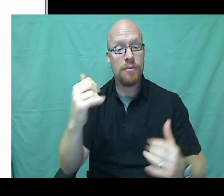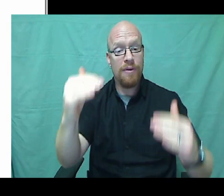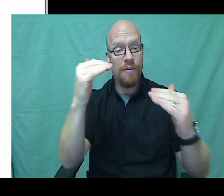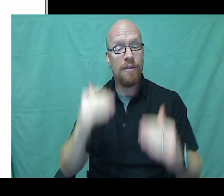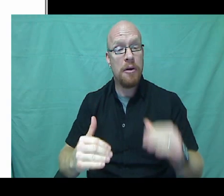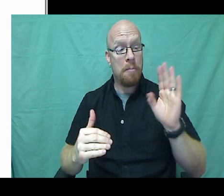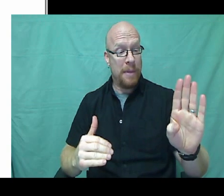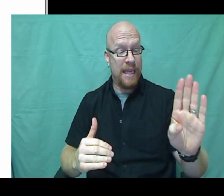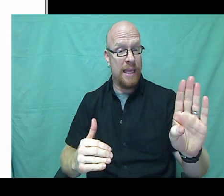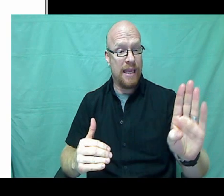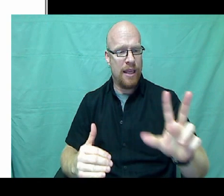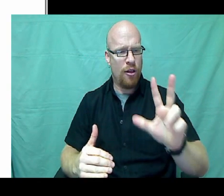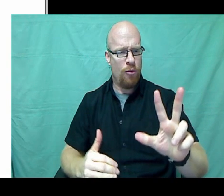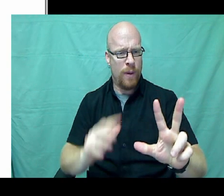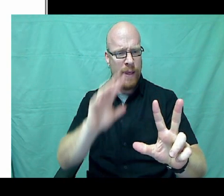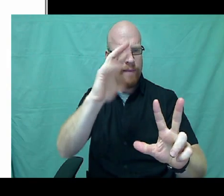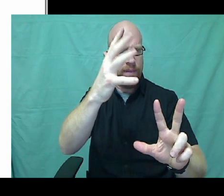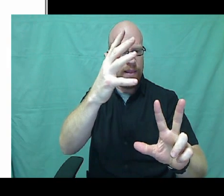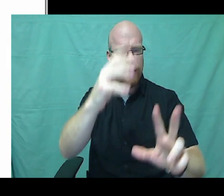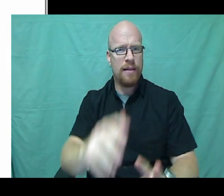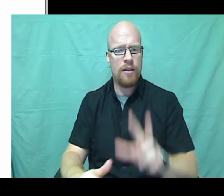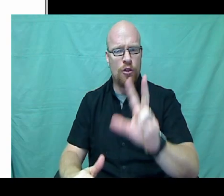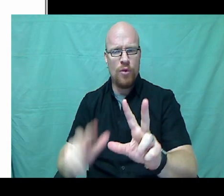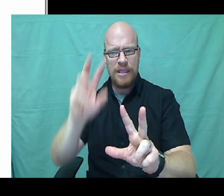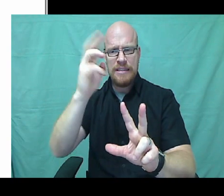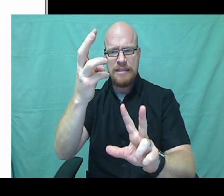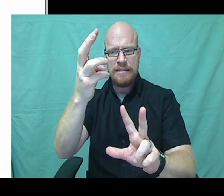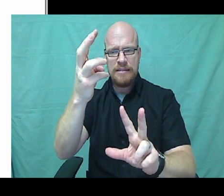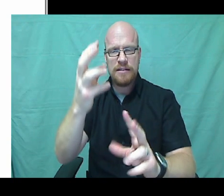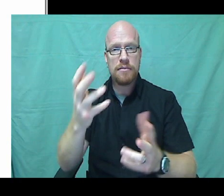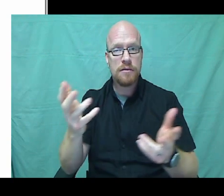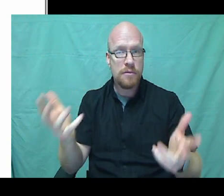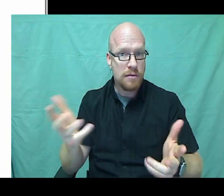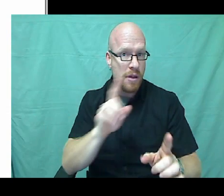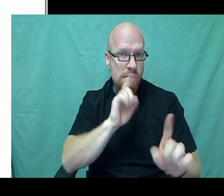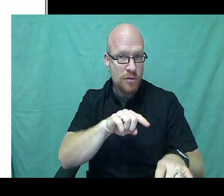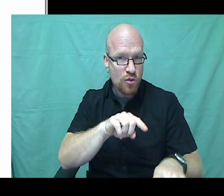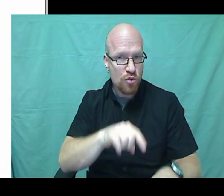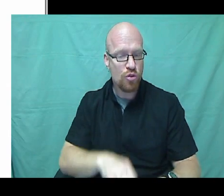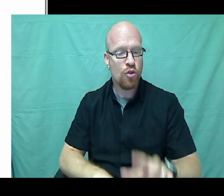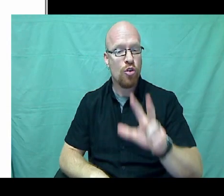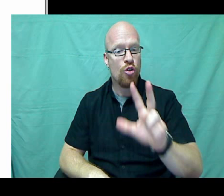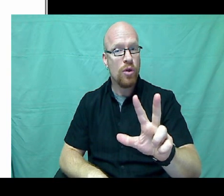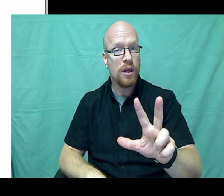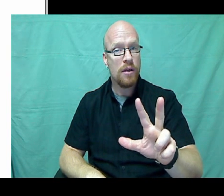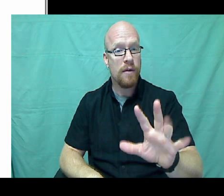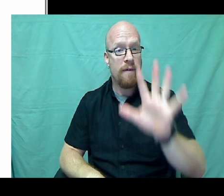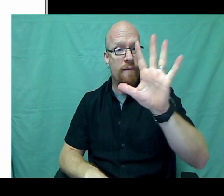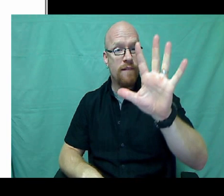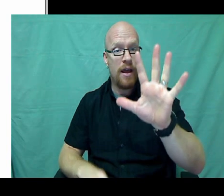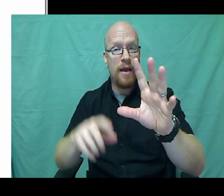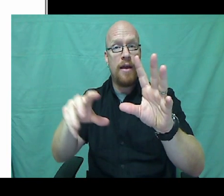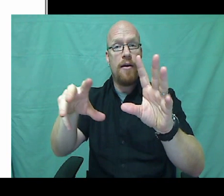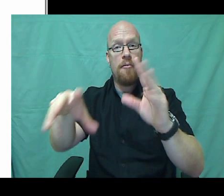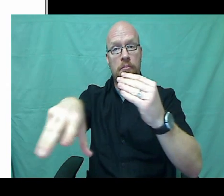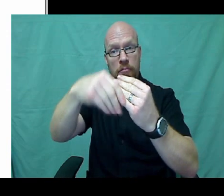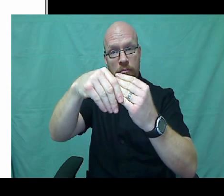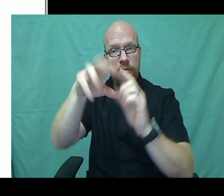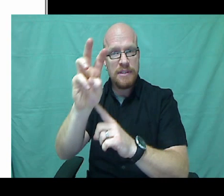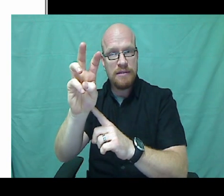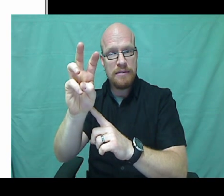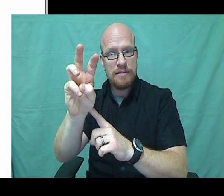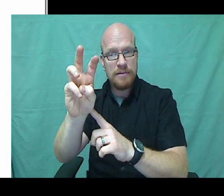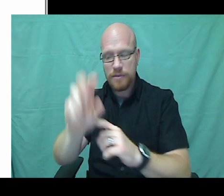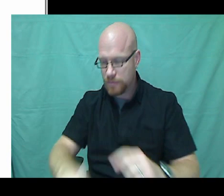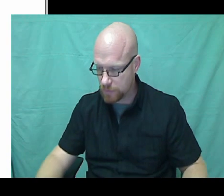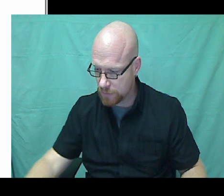through. Now we have our example B, 3 to the 5th multiplied with 3 to the 6th power. We're going to take the 5th power